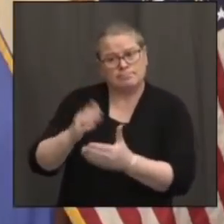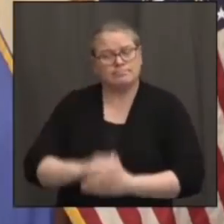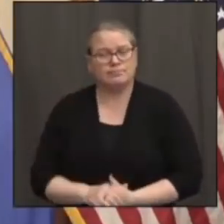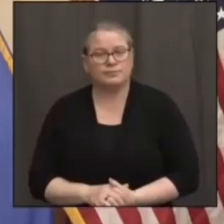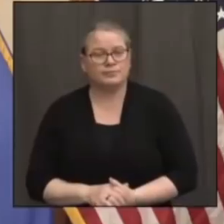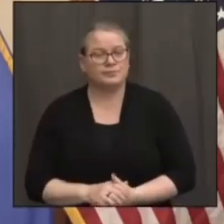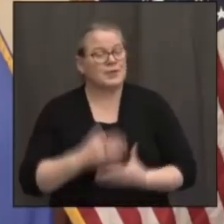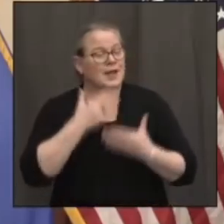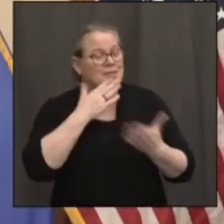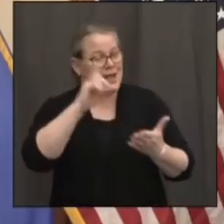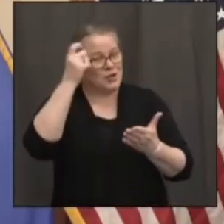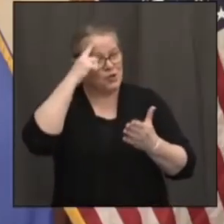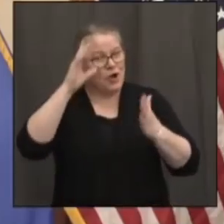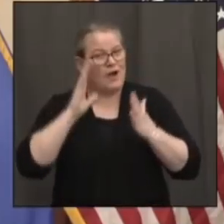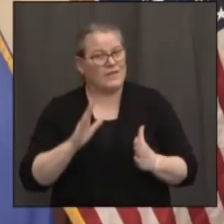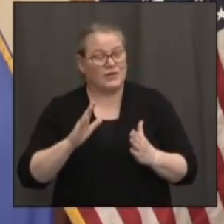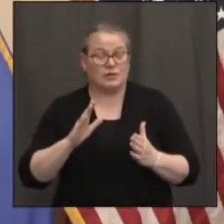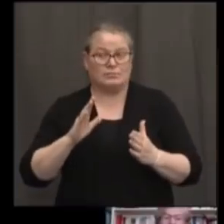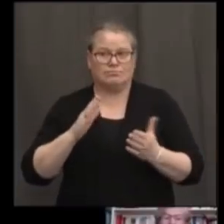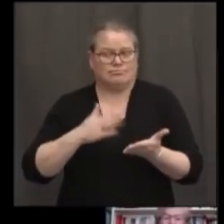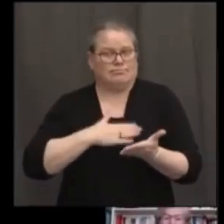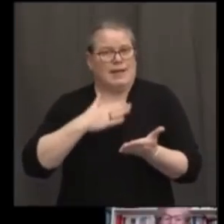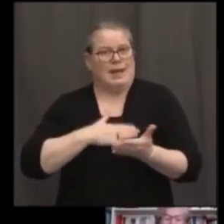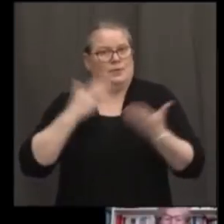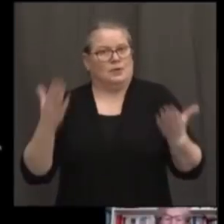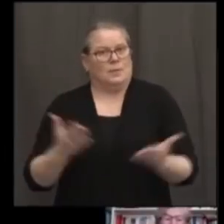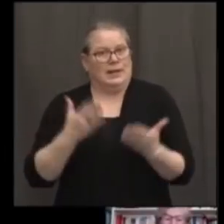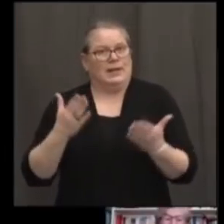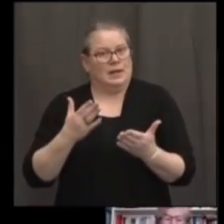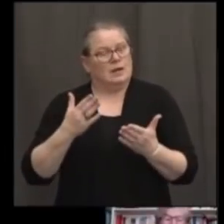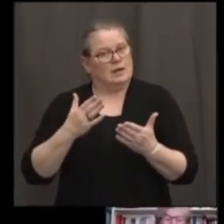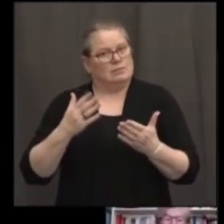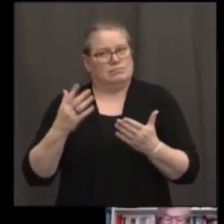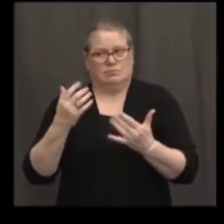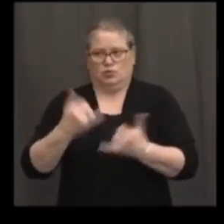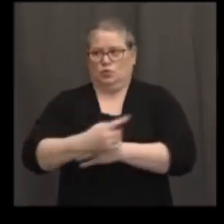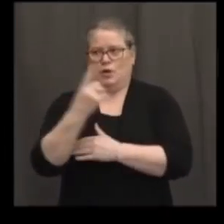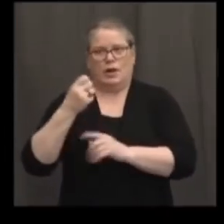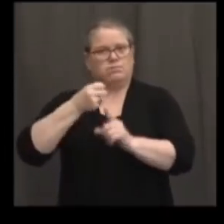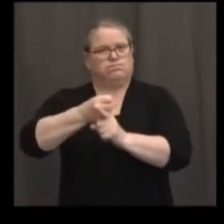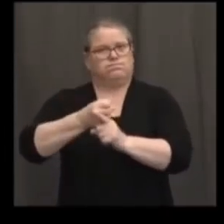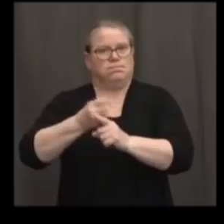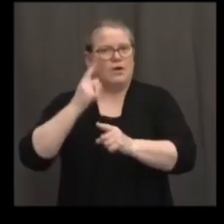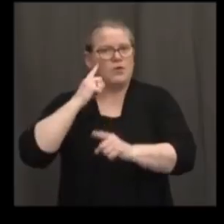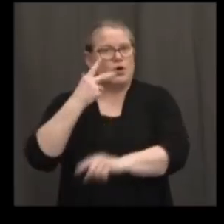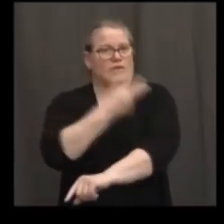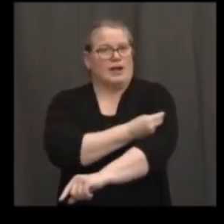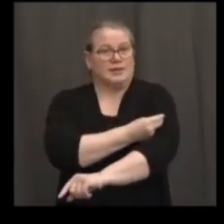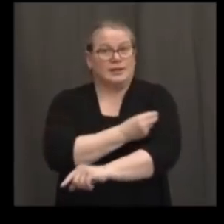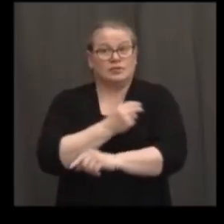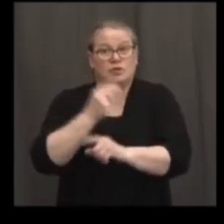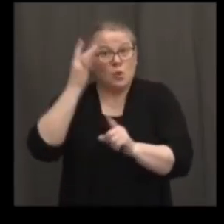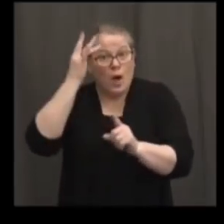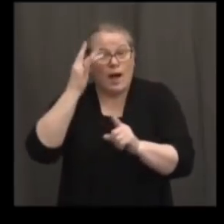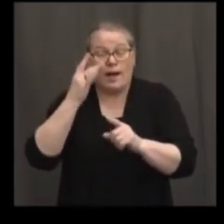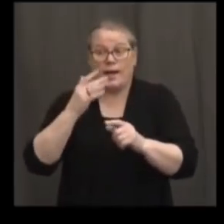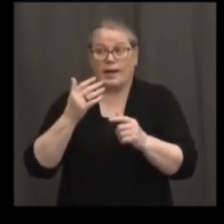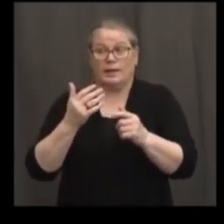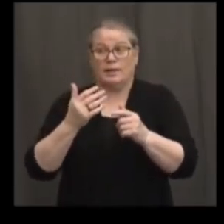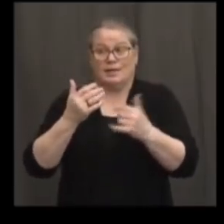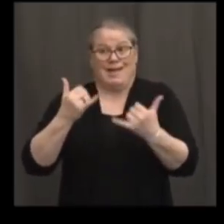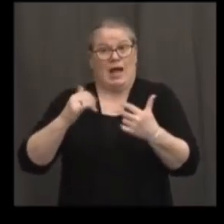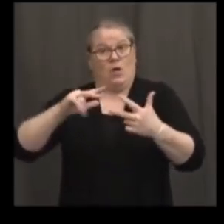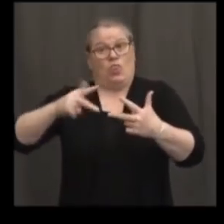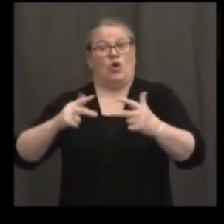on another milestone day, I think, for the vaccination program in Connecticut, not just because of the expansion to this new group